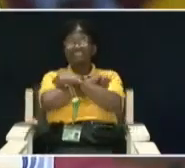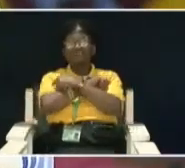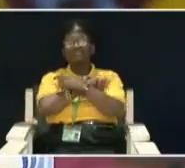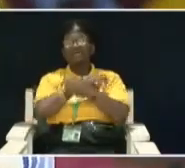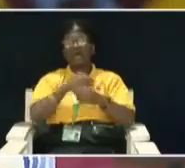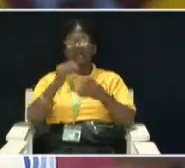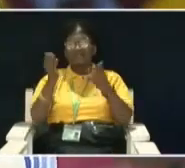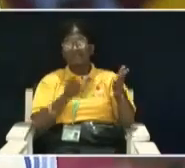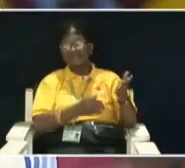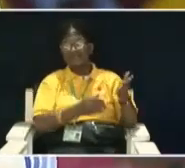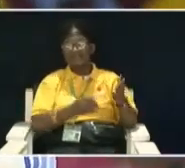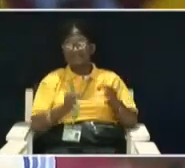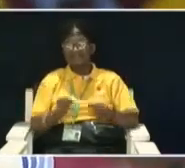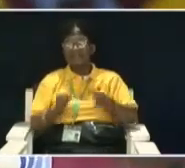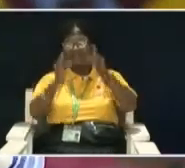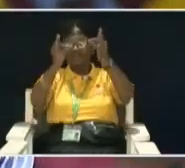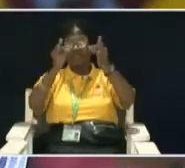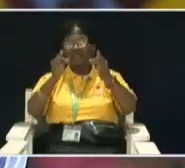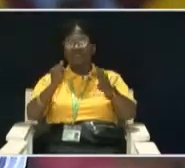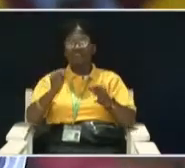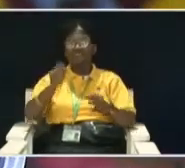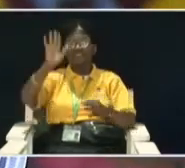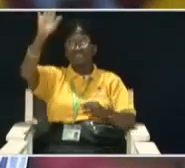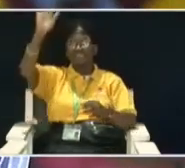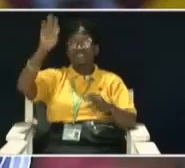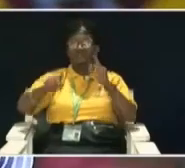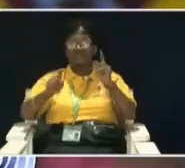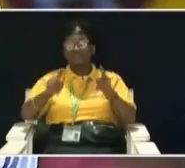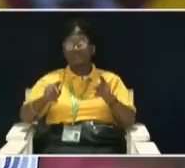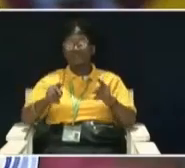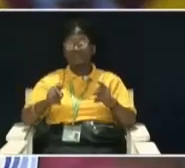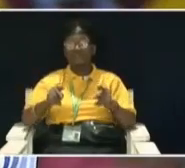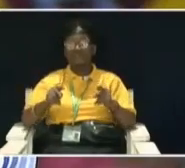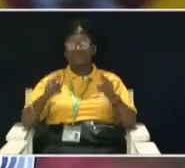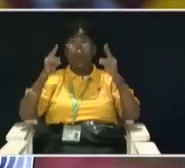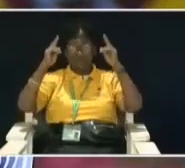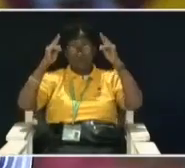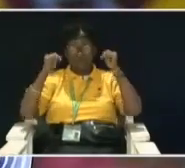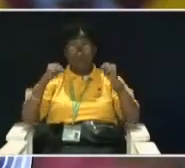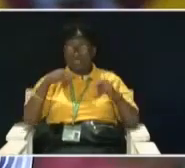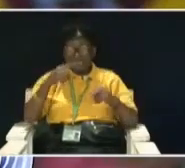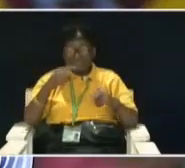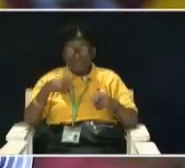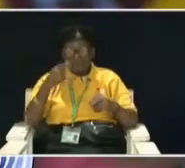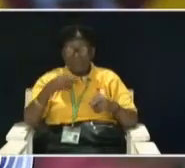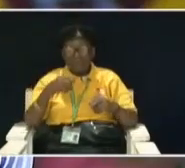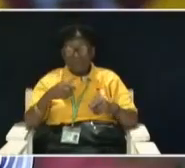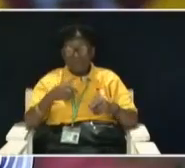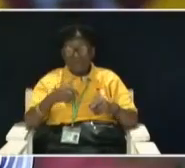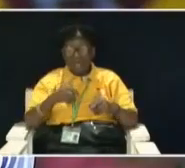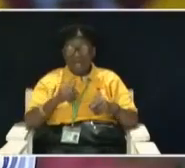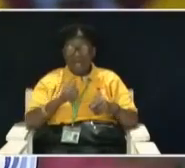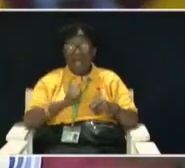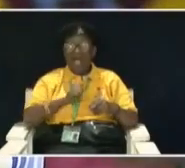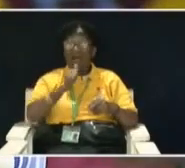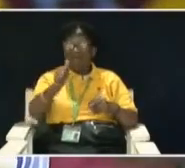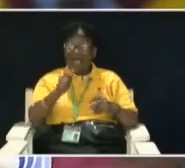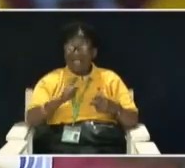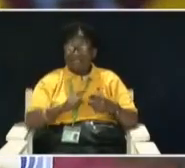said, who am I to go? There is a fellow there waiting to take off my